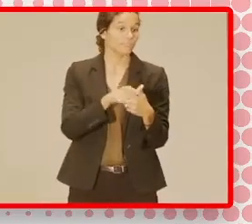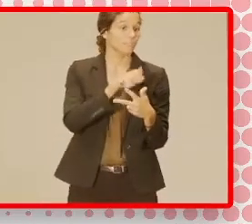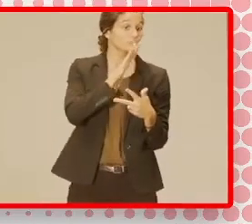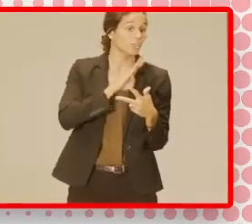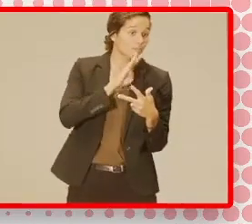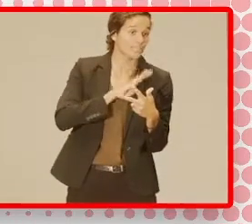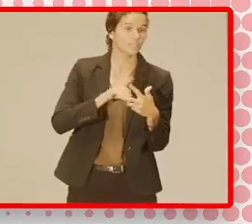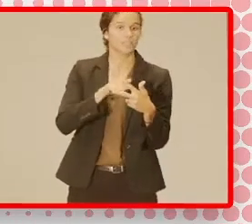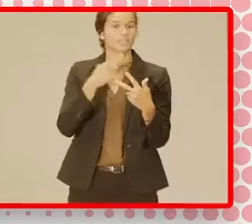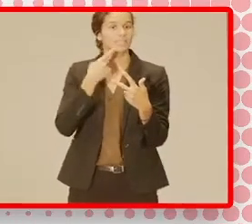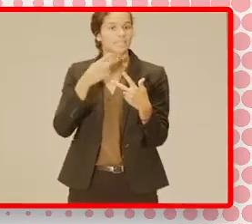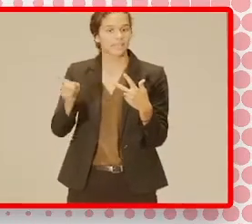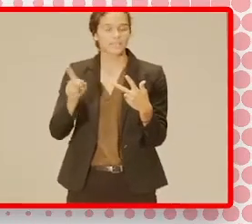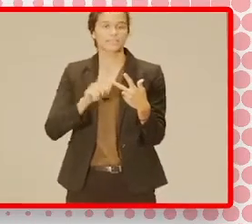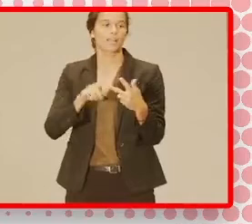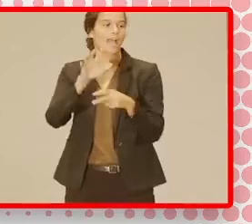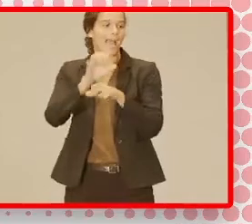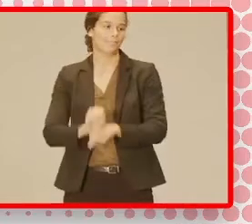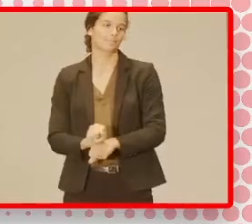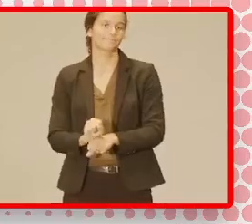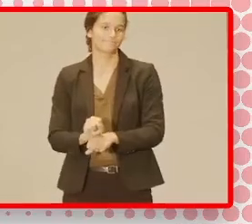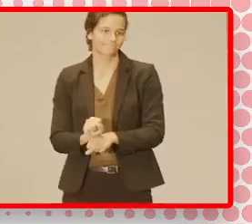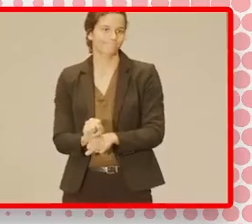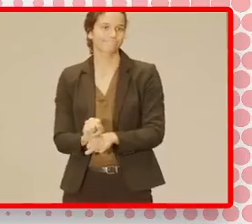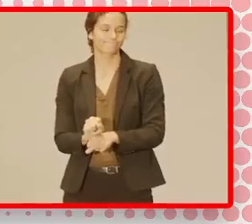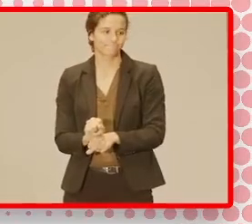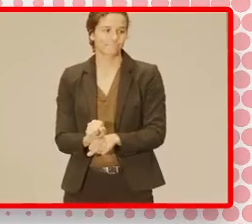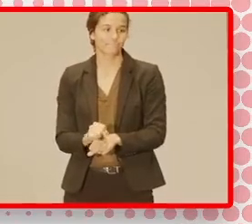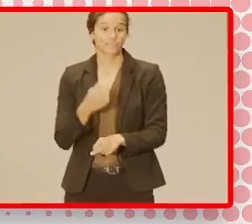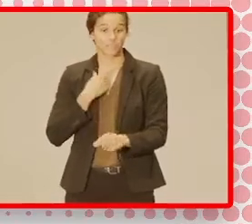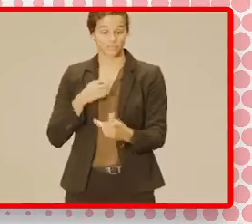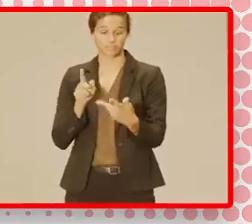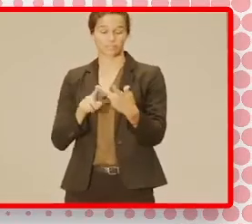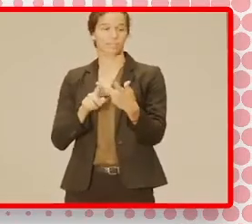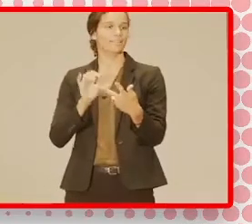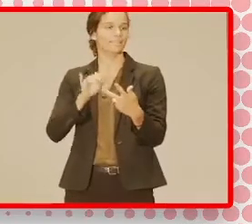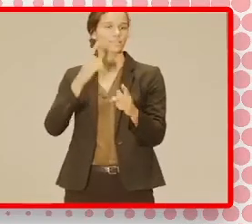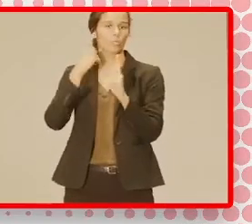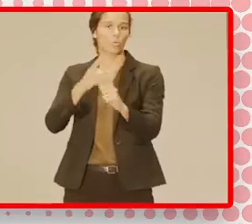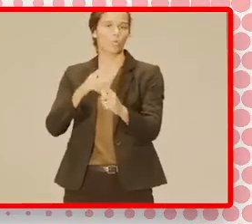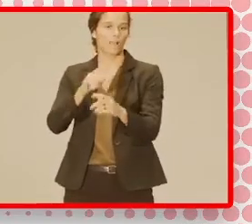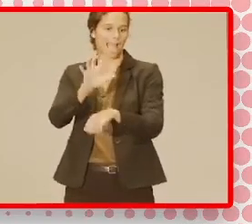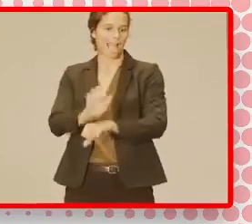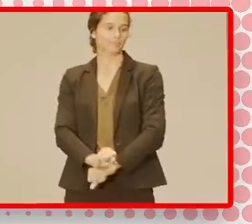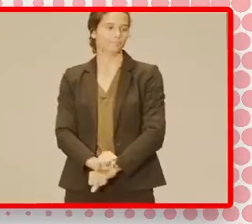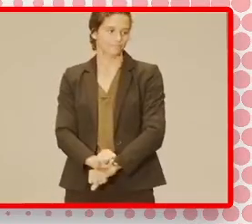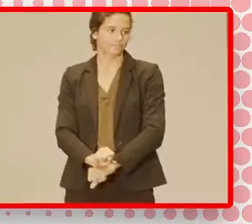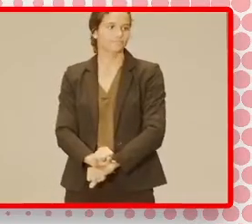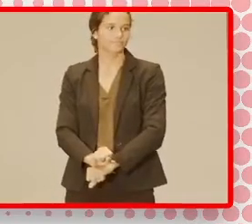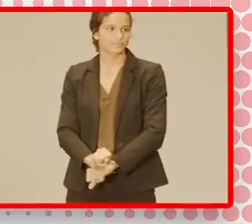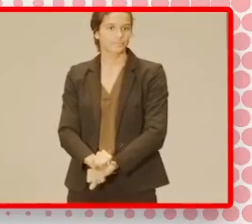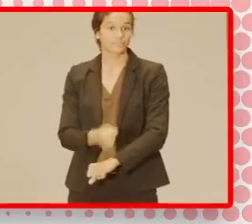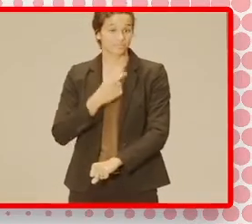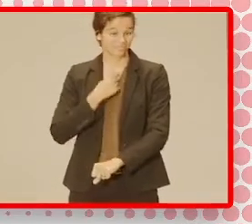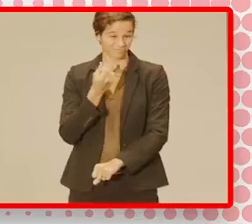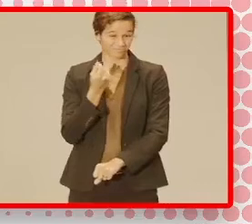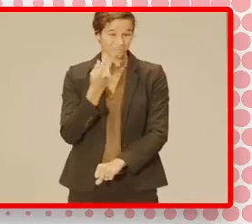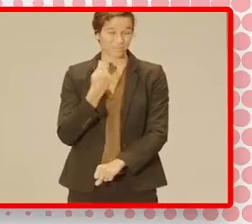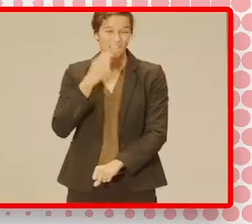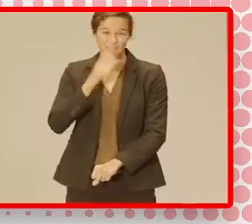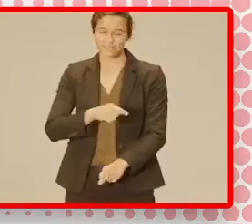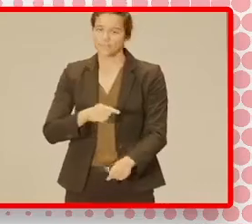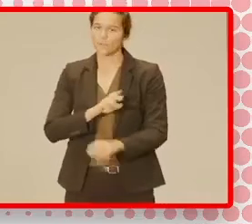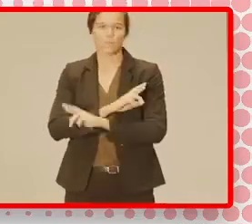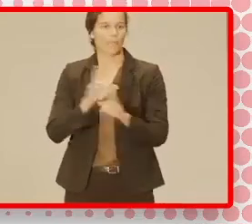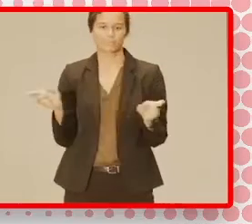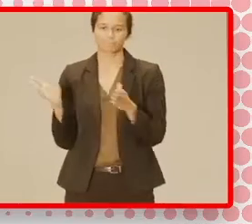and then ultimately becomes a habit. The goal is to make it a habit. But you have to be prepared for this because you're going to go through periods of frustration and you